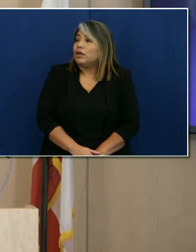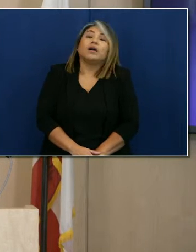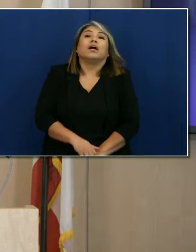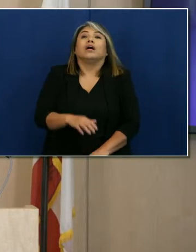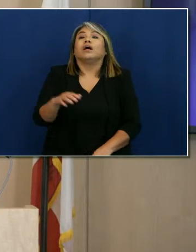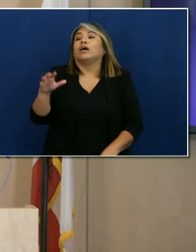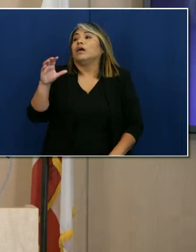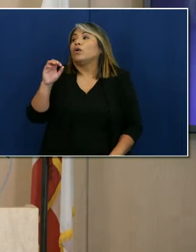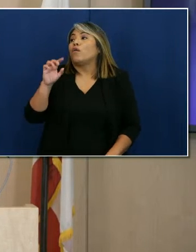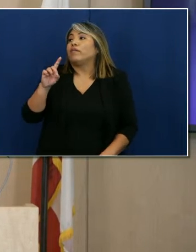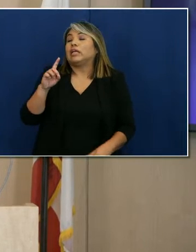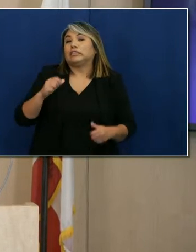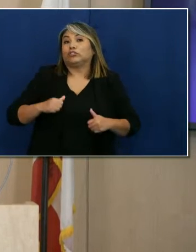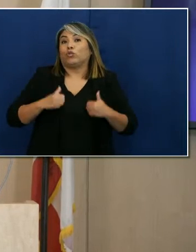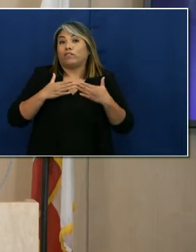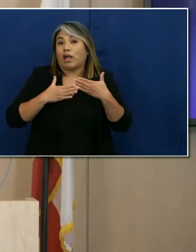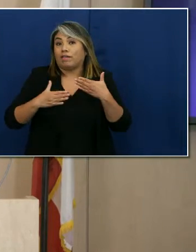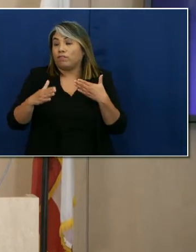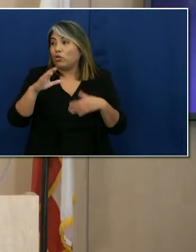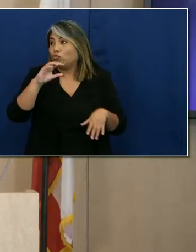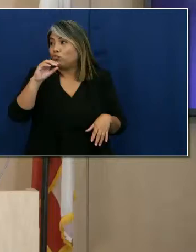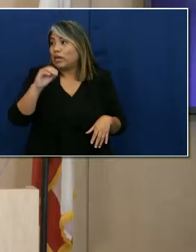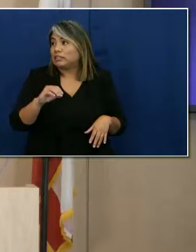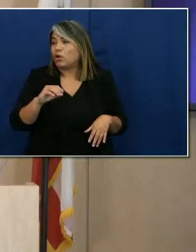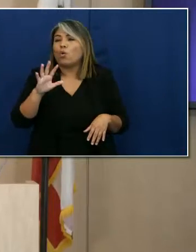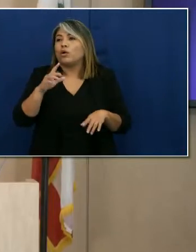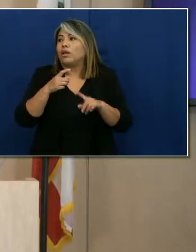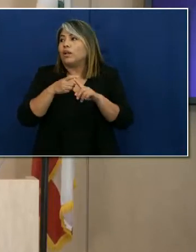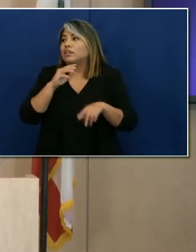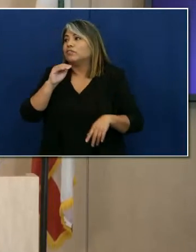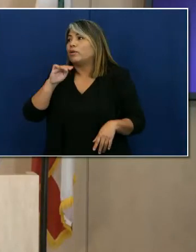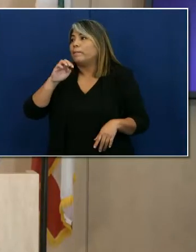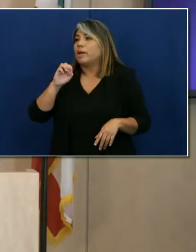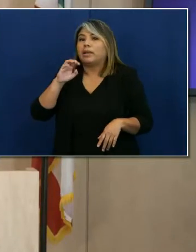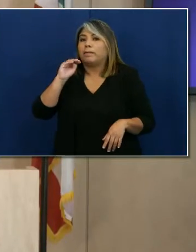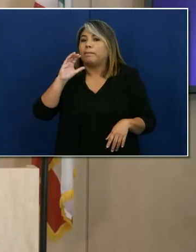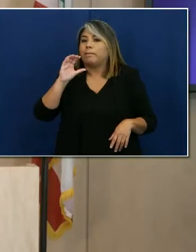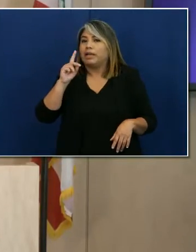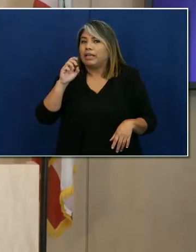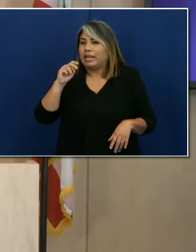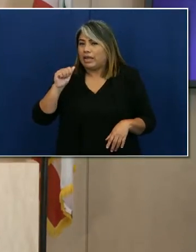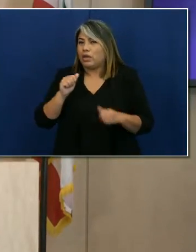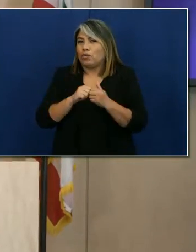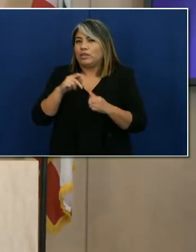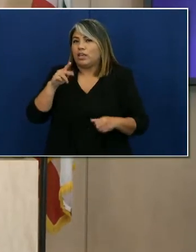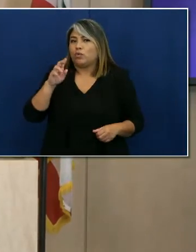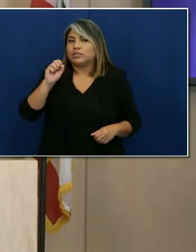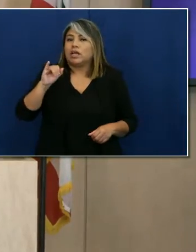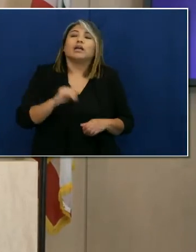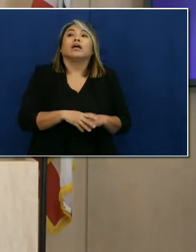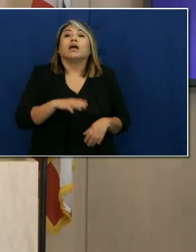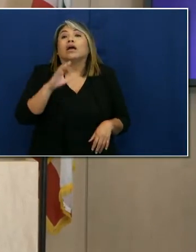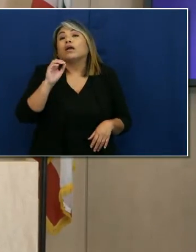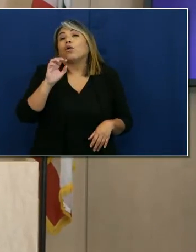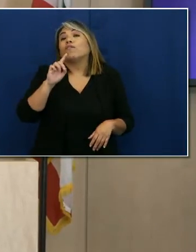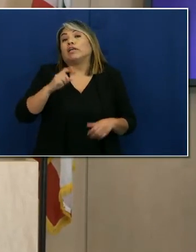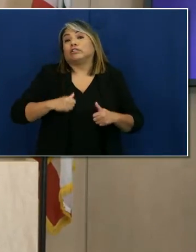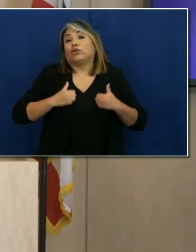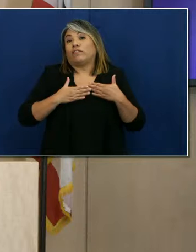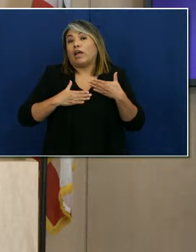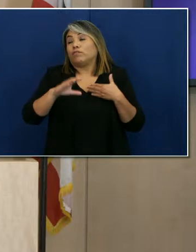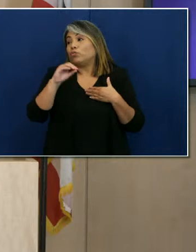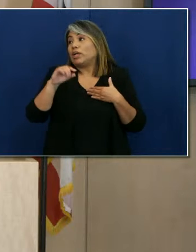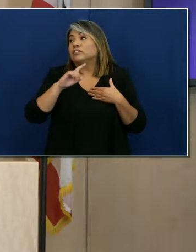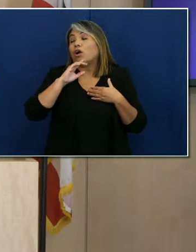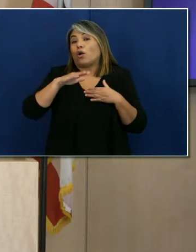COVID survival rates are, this question is from Mike McKinnon with KUSI News. COVID survival rates